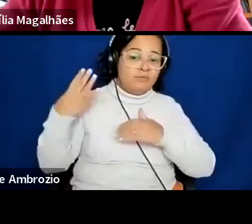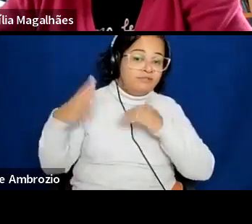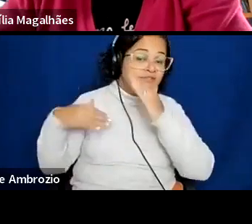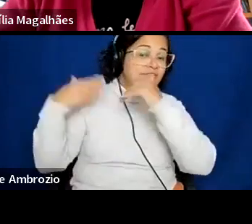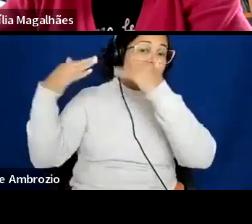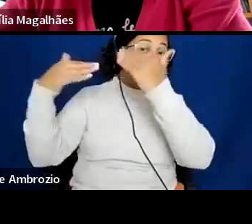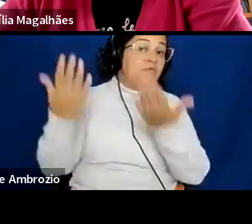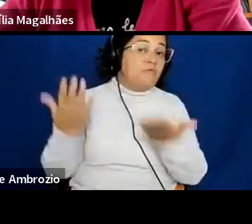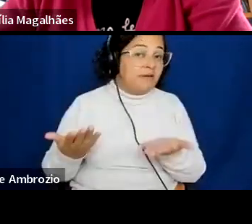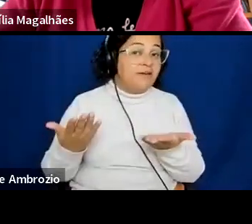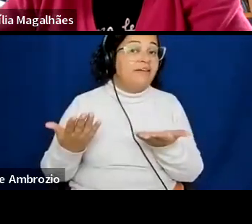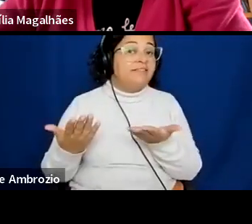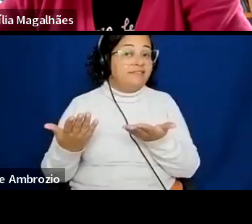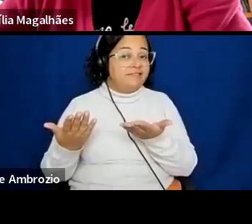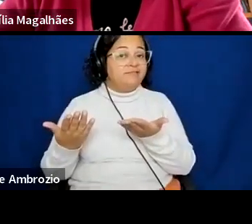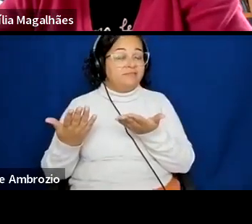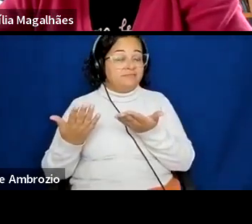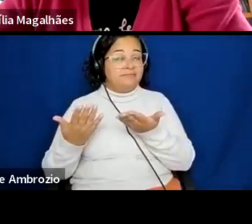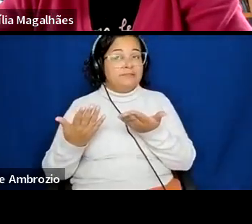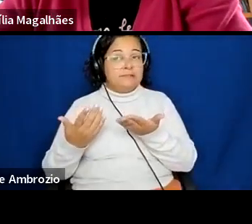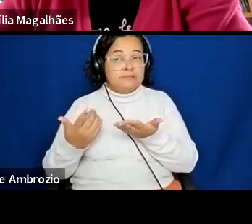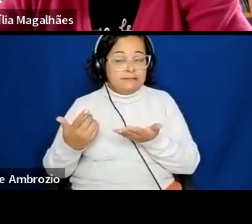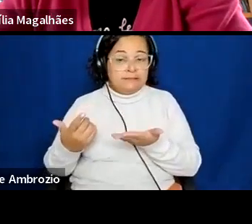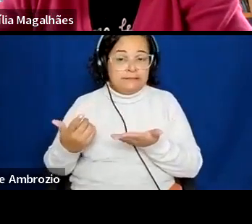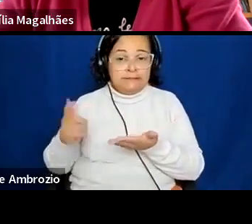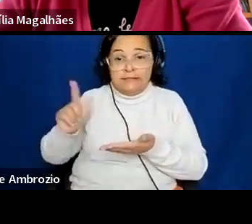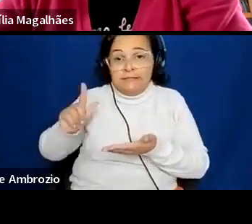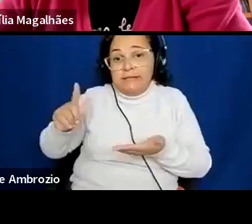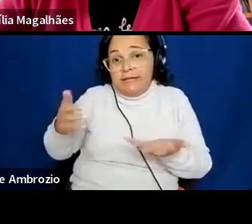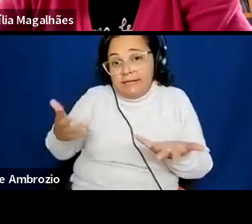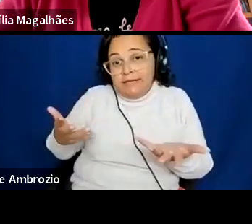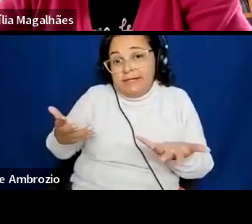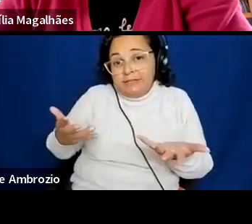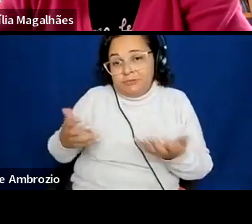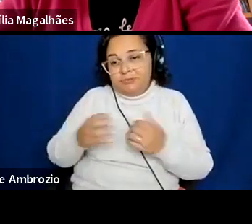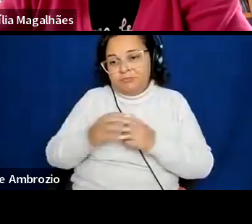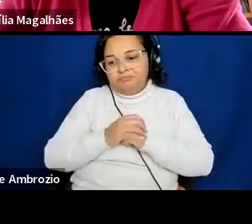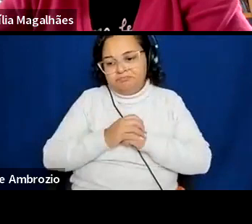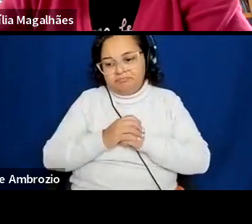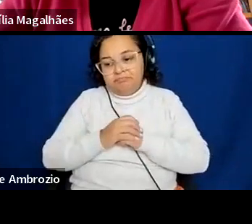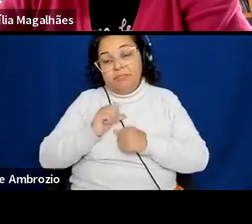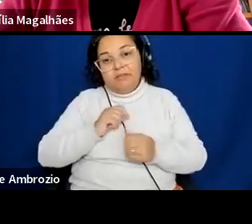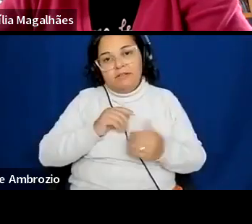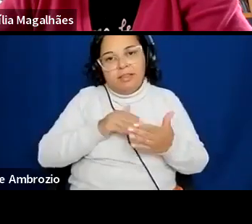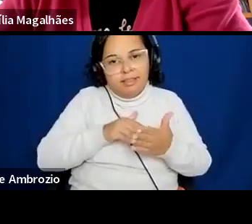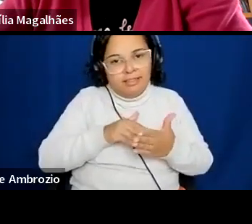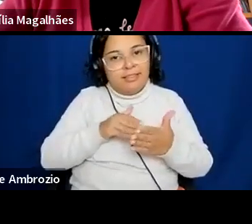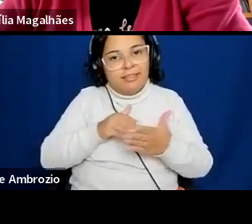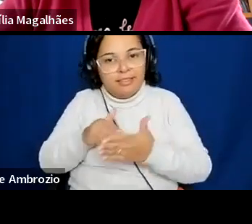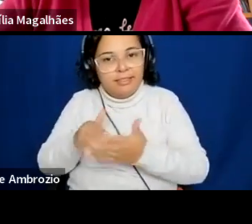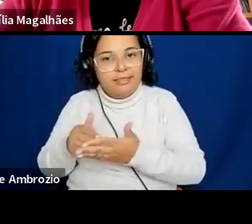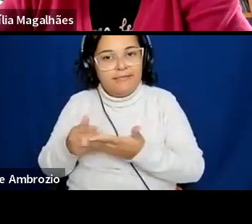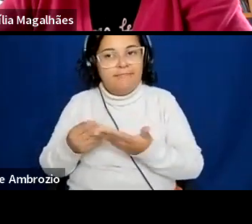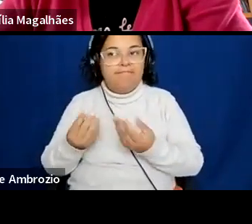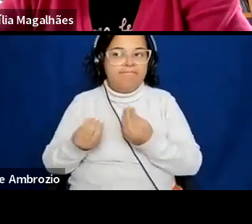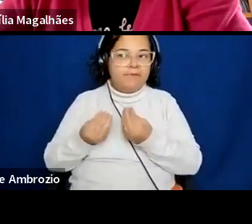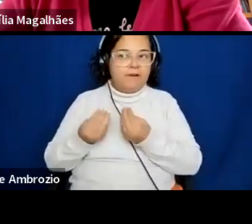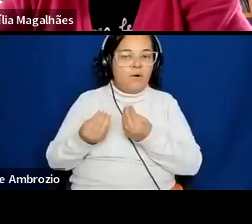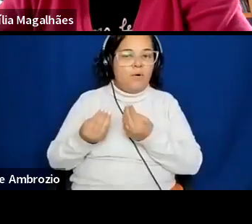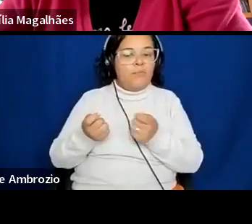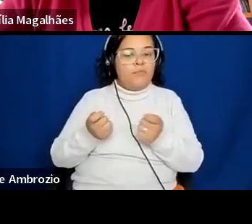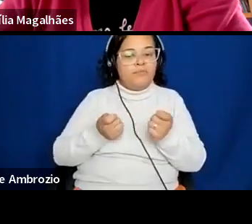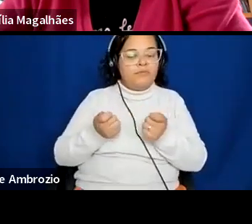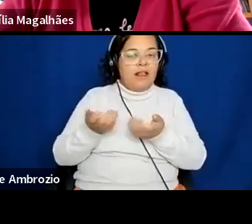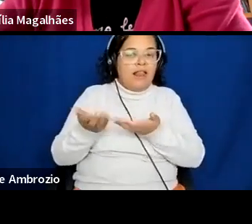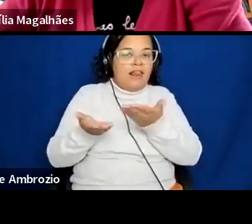We may well be very constrained in how we may be able to address those problems for political reasons and other reasons,